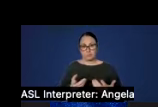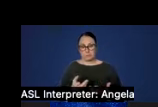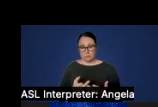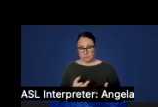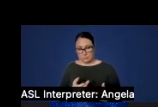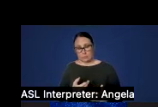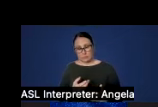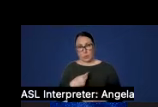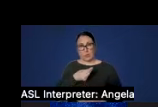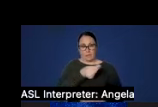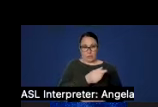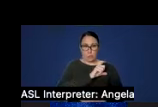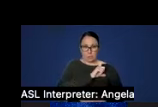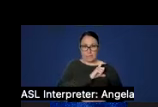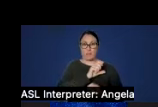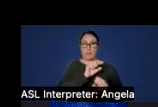survivor, the victim.